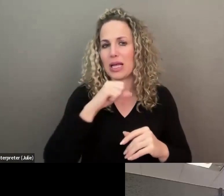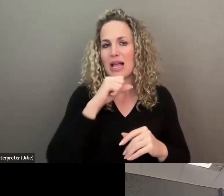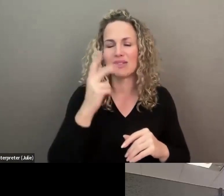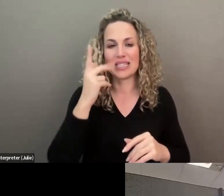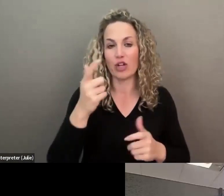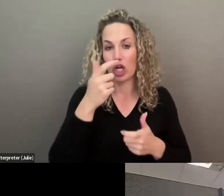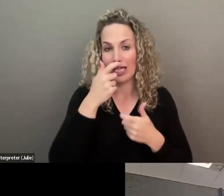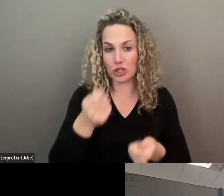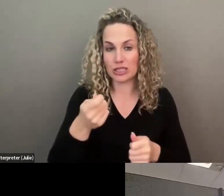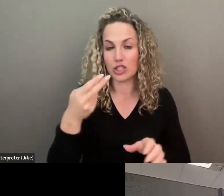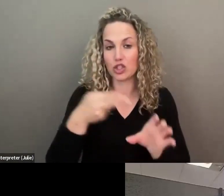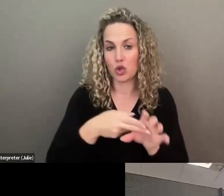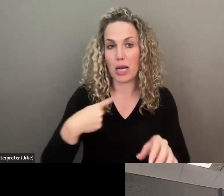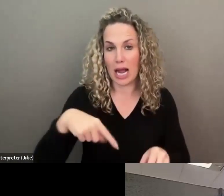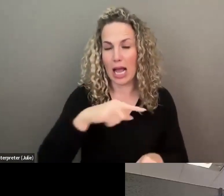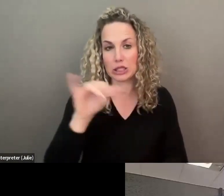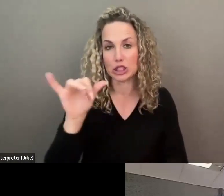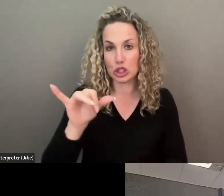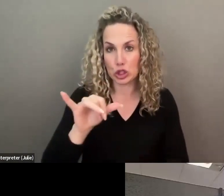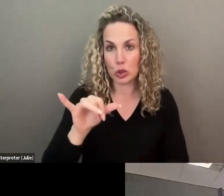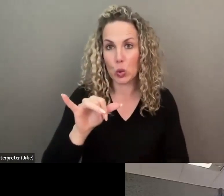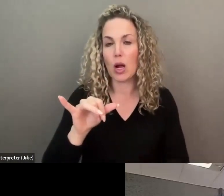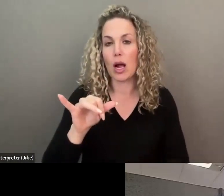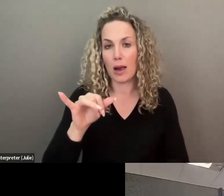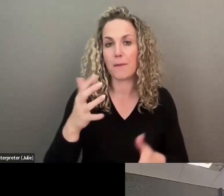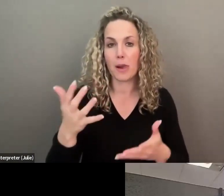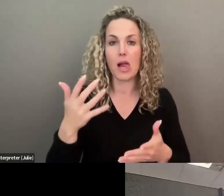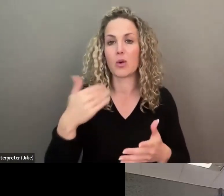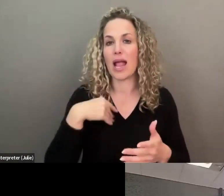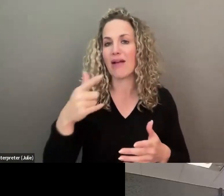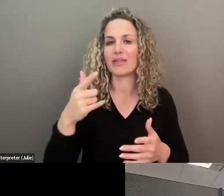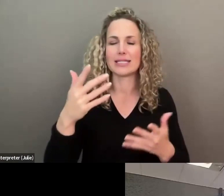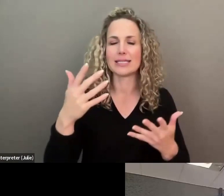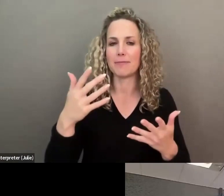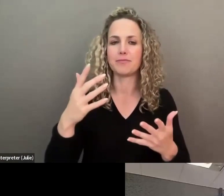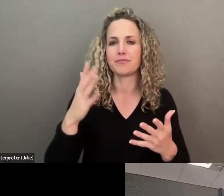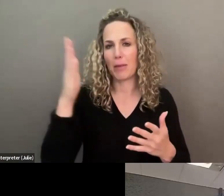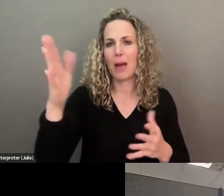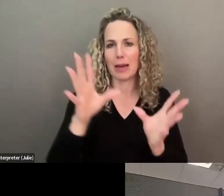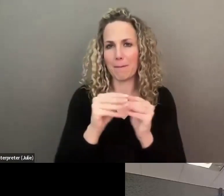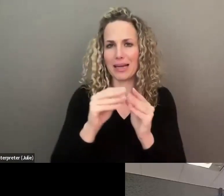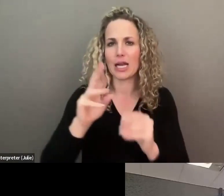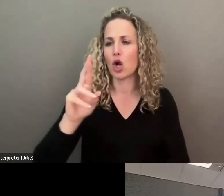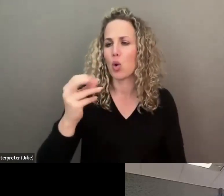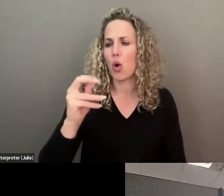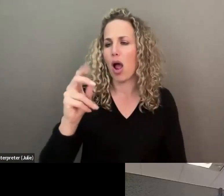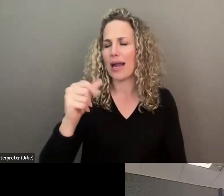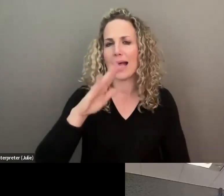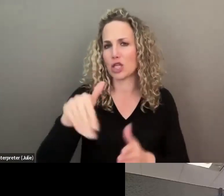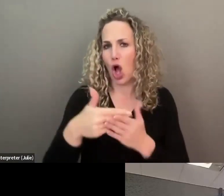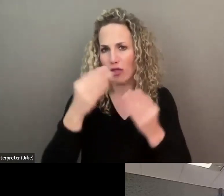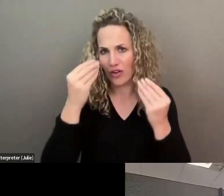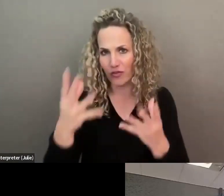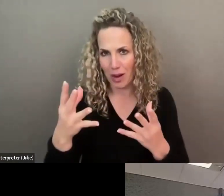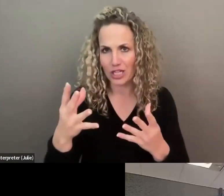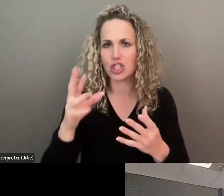if you're interested in joining us as well when it comes to this upcoming meeting. So Rhonda has all that information. Rhonda will